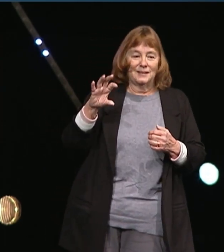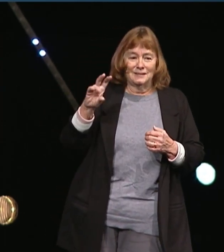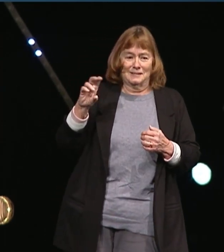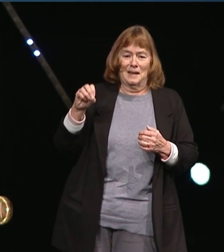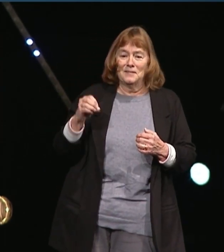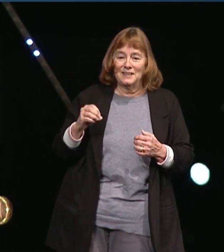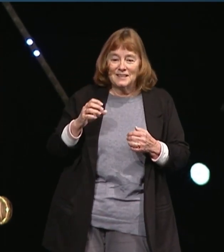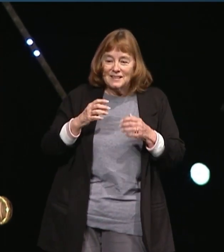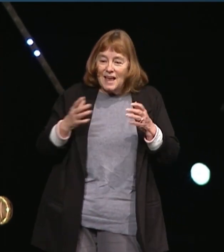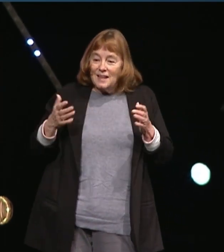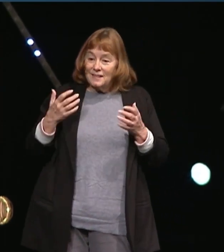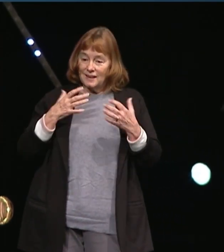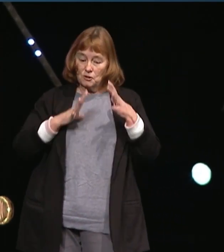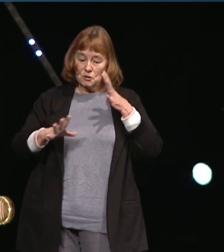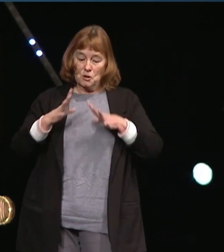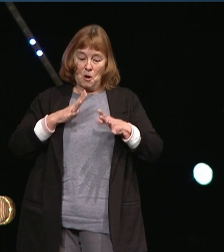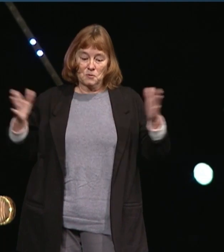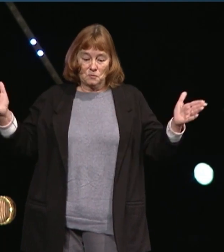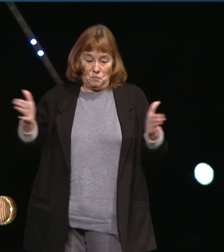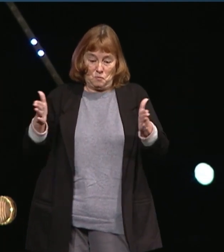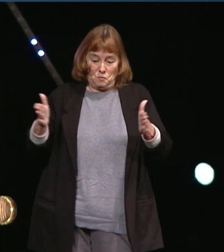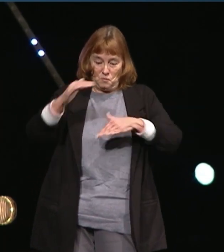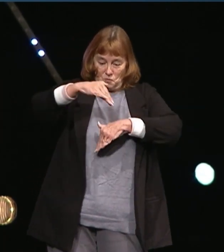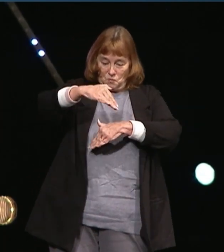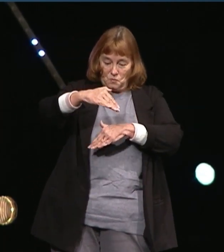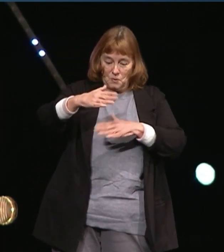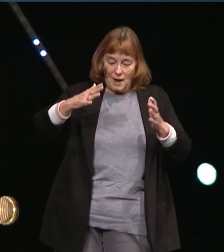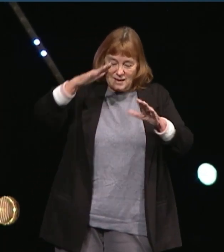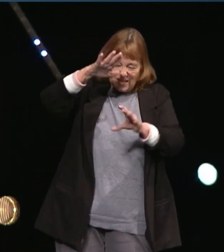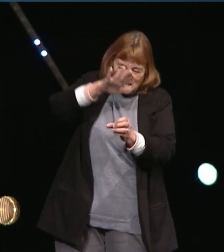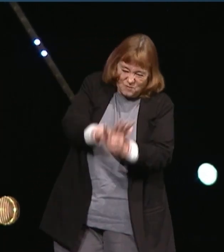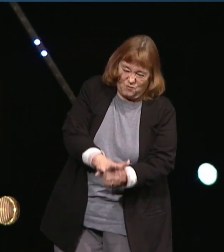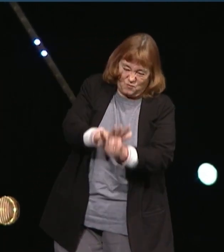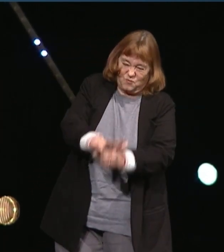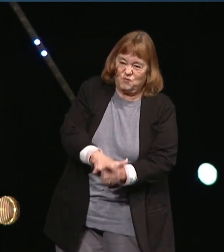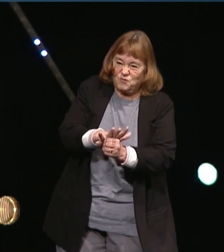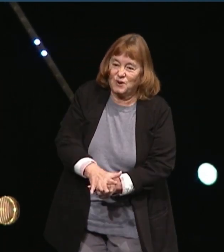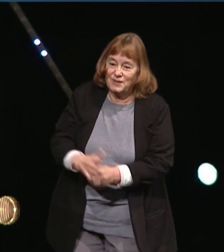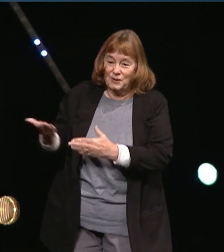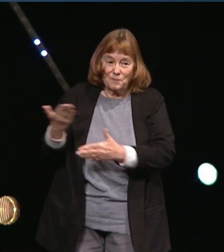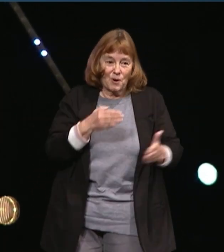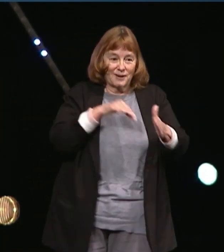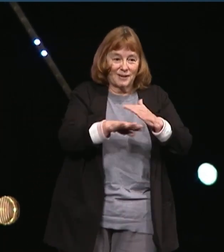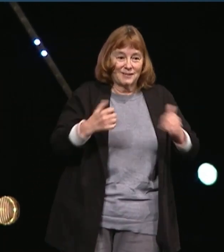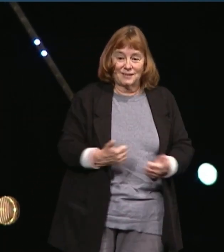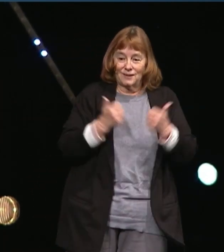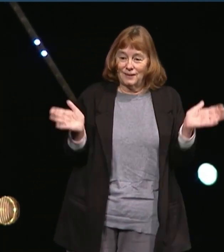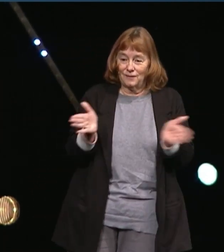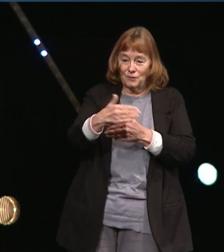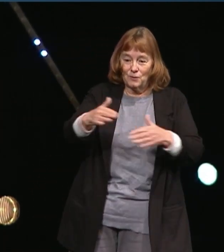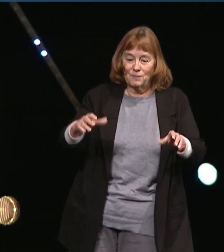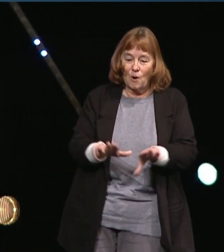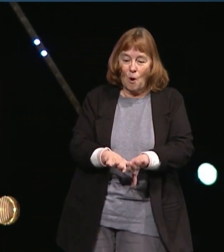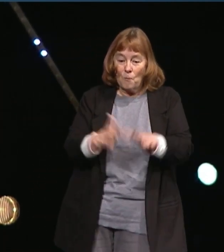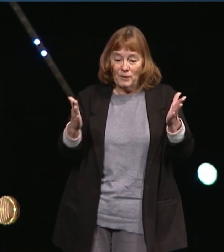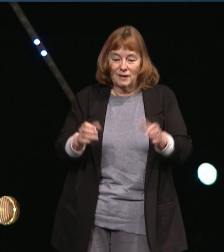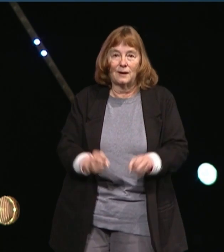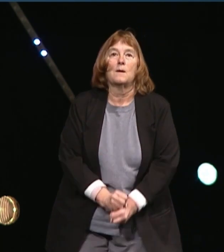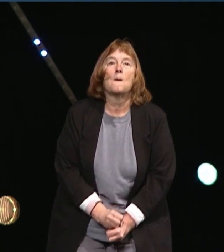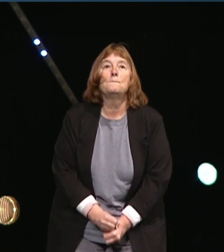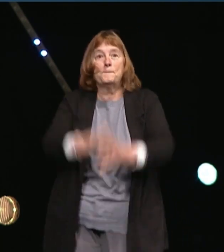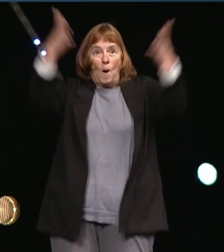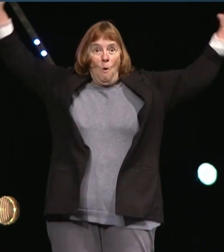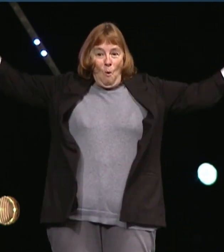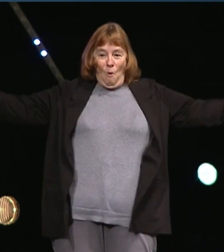pressure-packed cube of used clothing that when they opened it, it exploded, sending clothes flying everywhere and filling up their